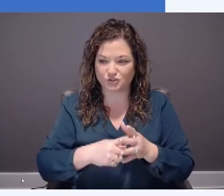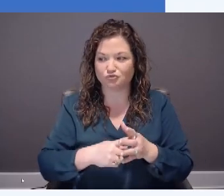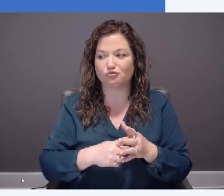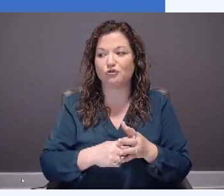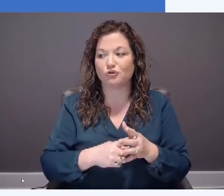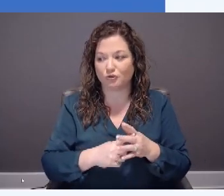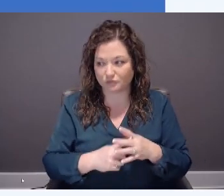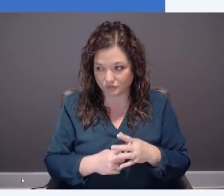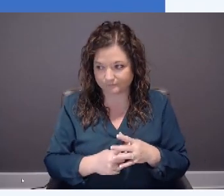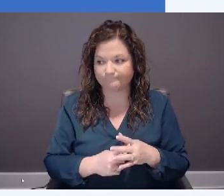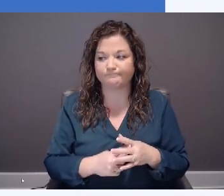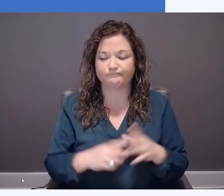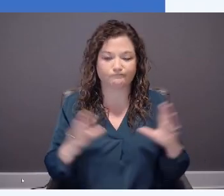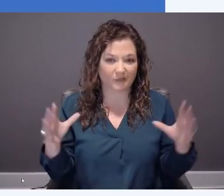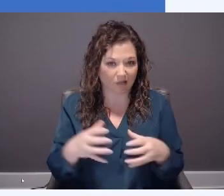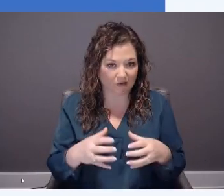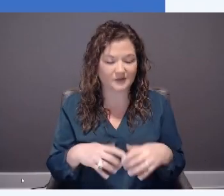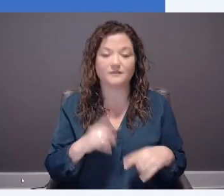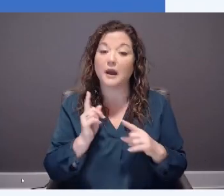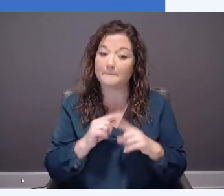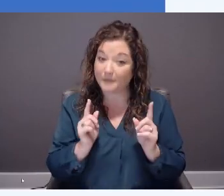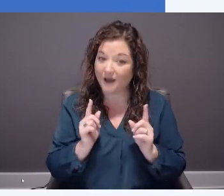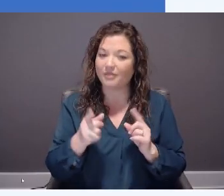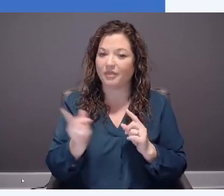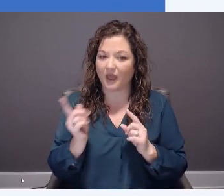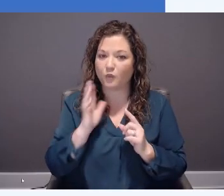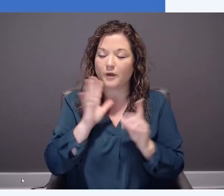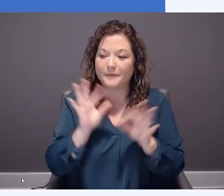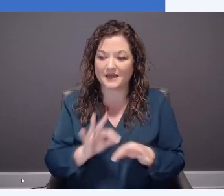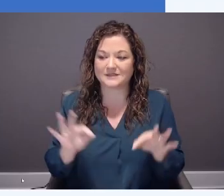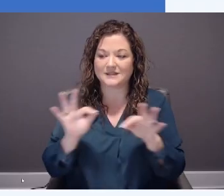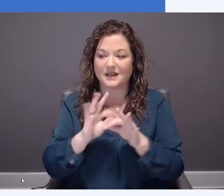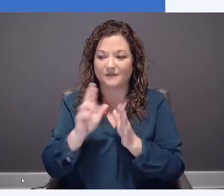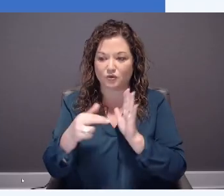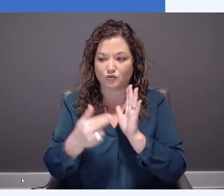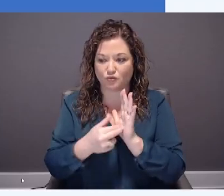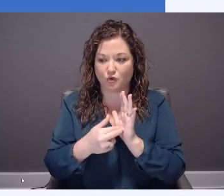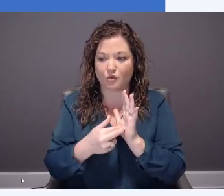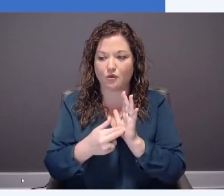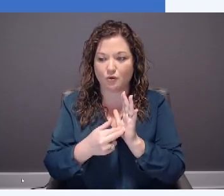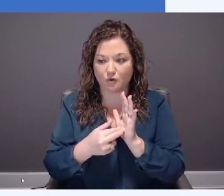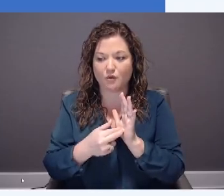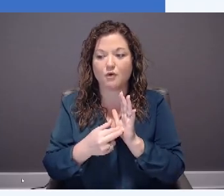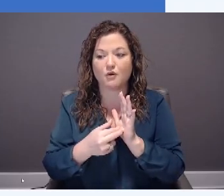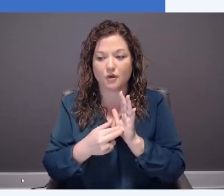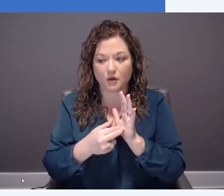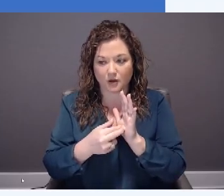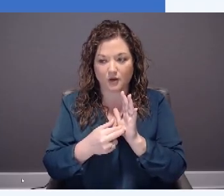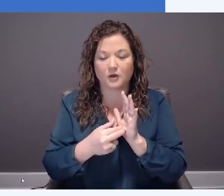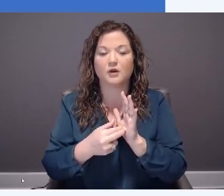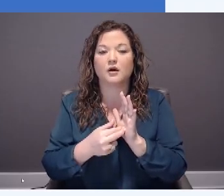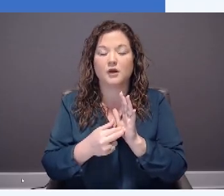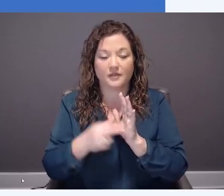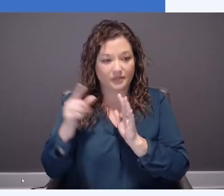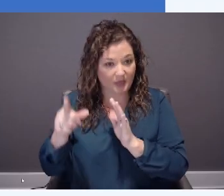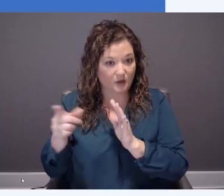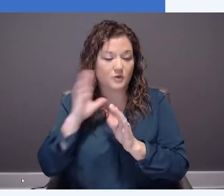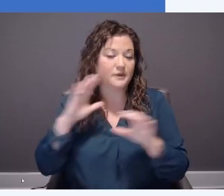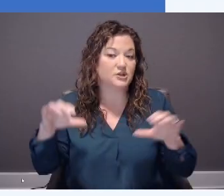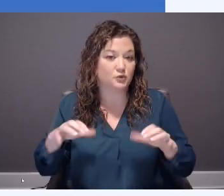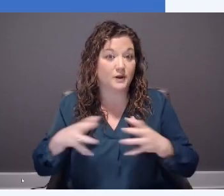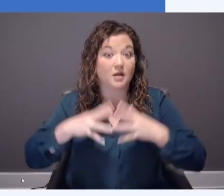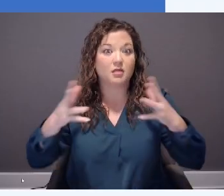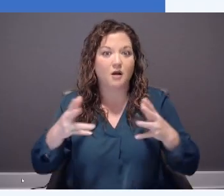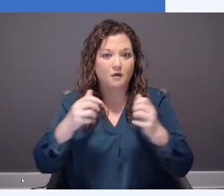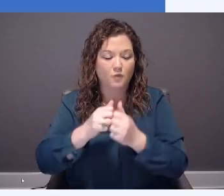going to be playing a pretty significant role with us through this grant. They're going to be doing a lot with the partners in